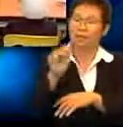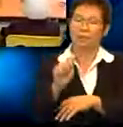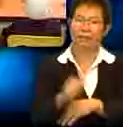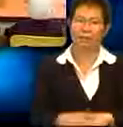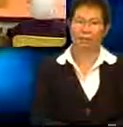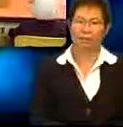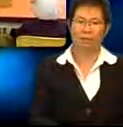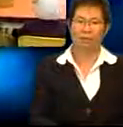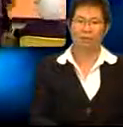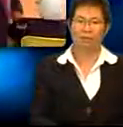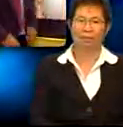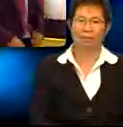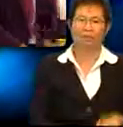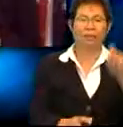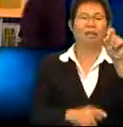data?